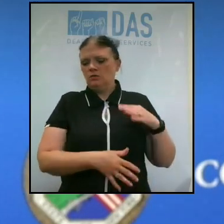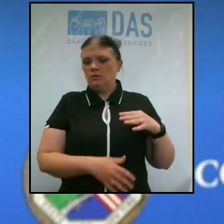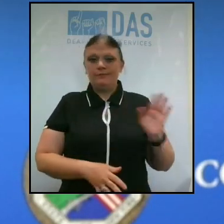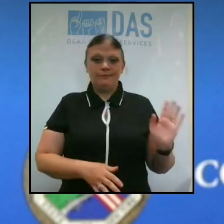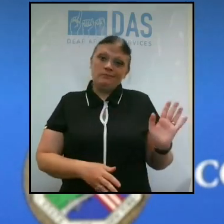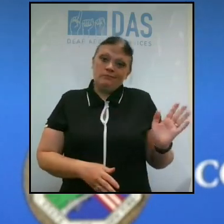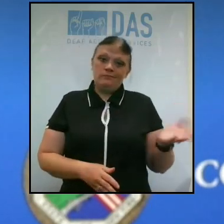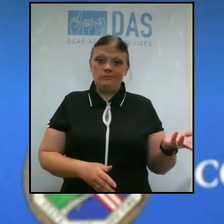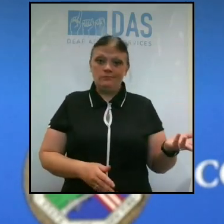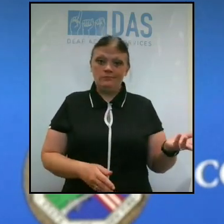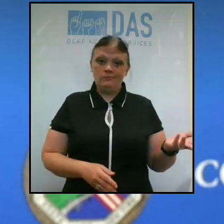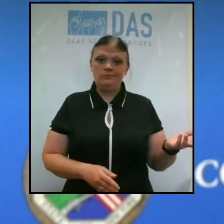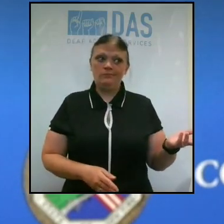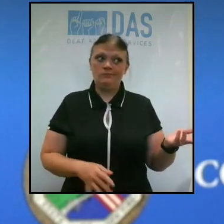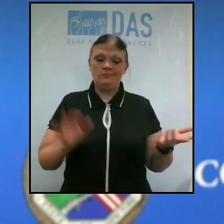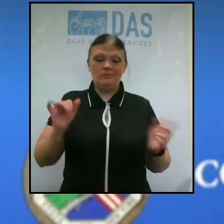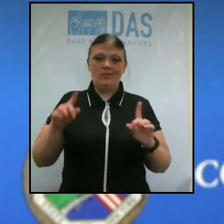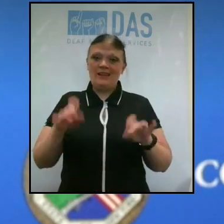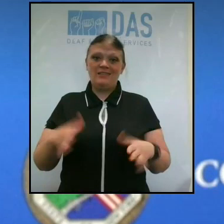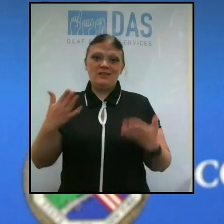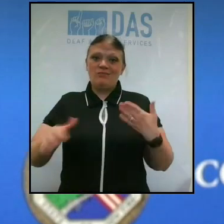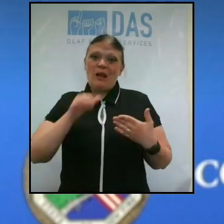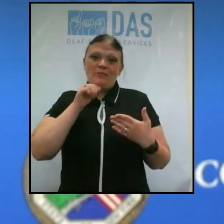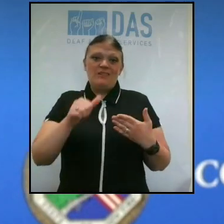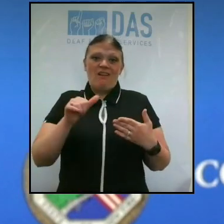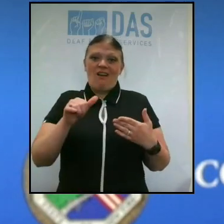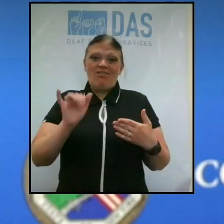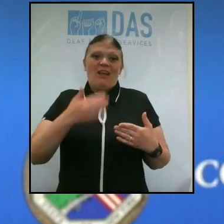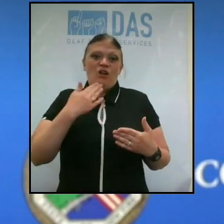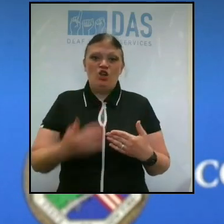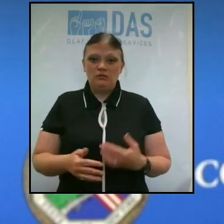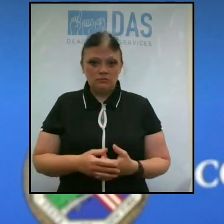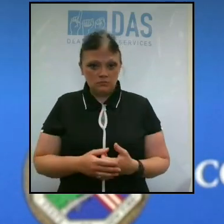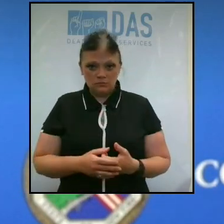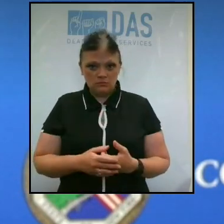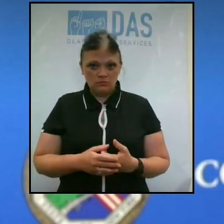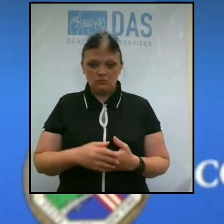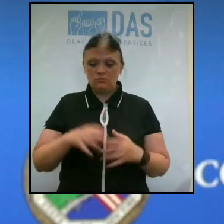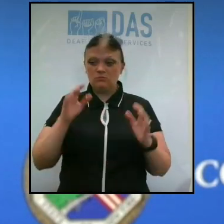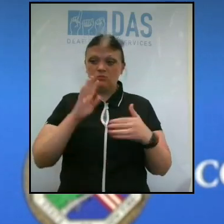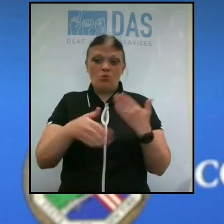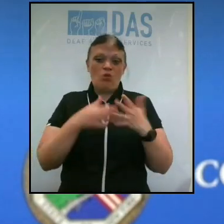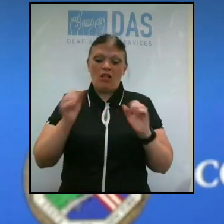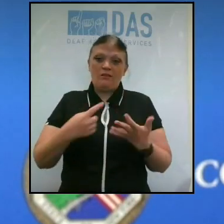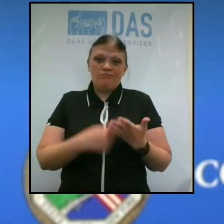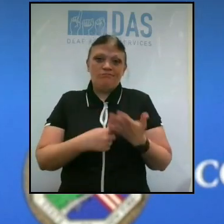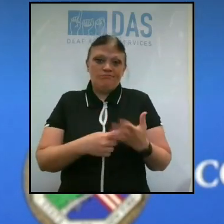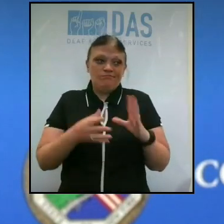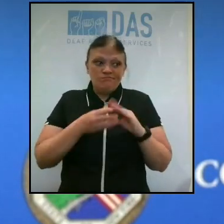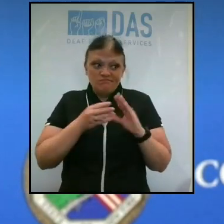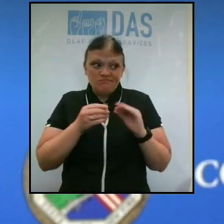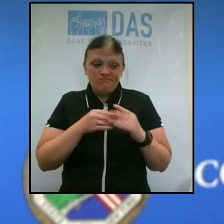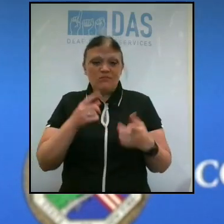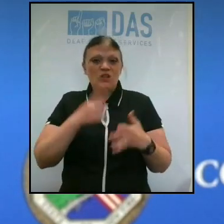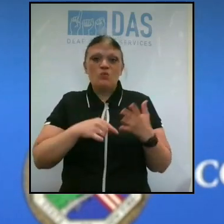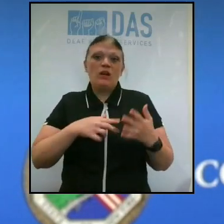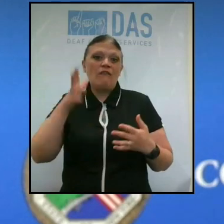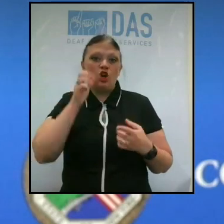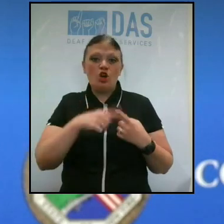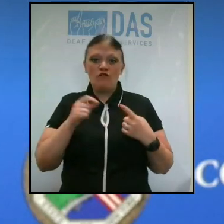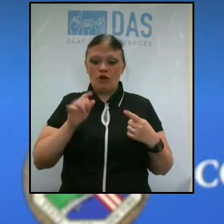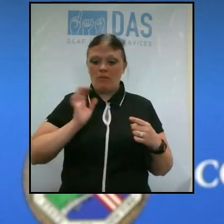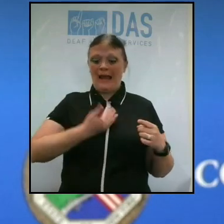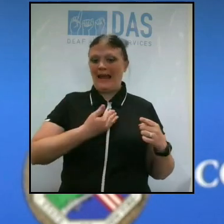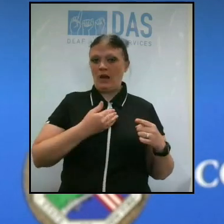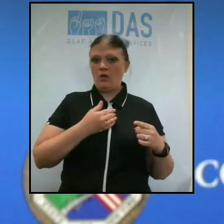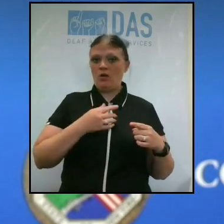Well, that test may not be as good as others. And all I can talk about is what we've heard from our Erie County Department of Health public